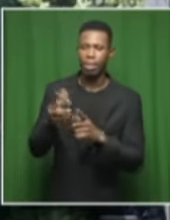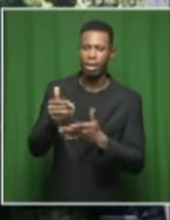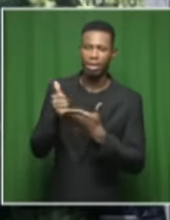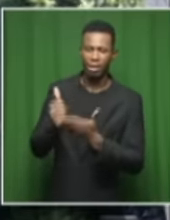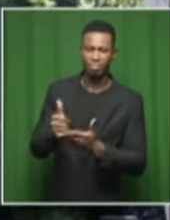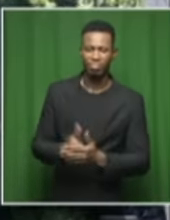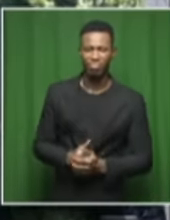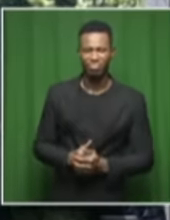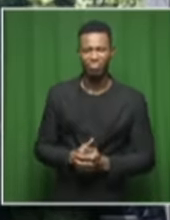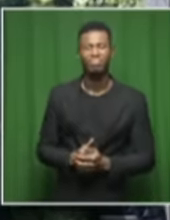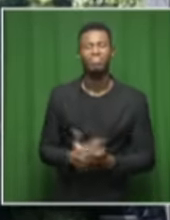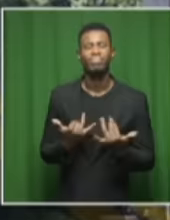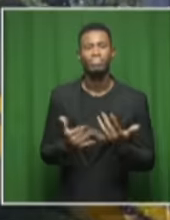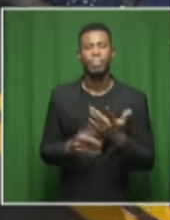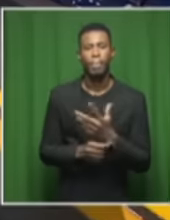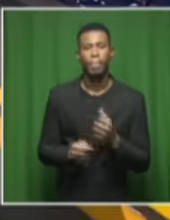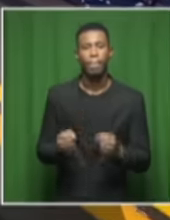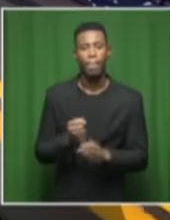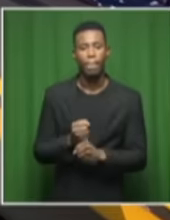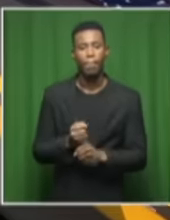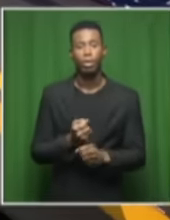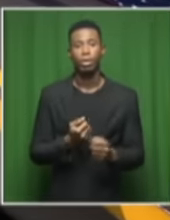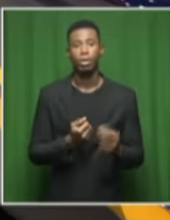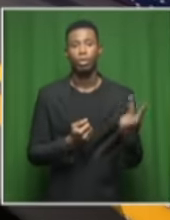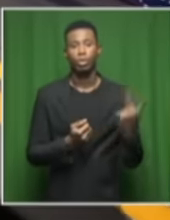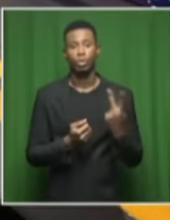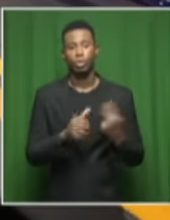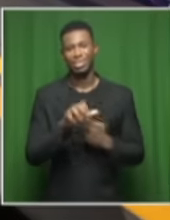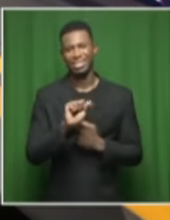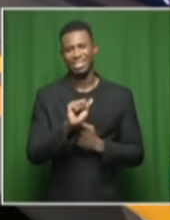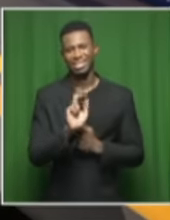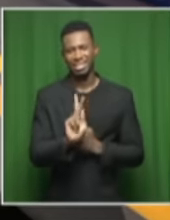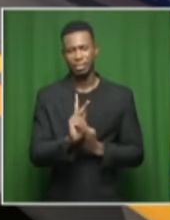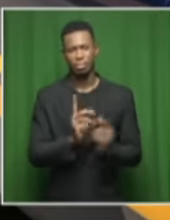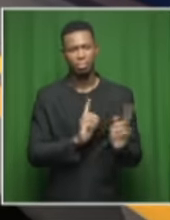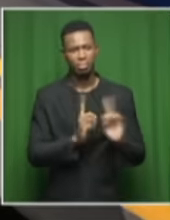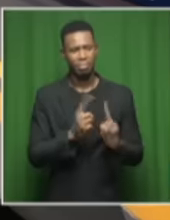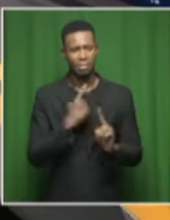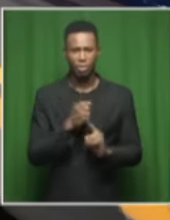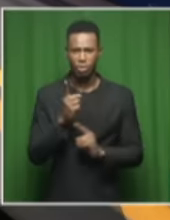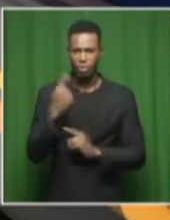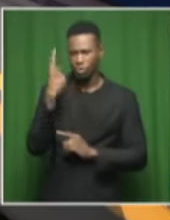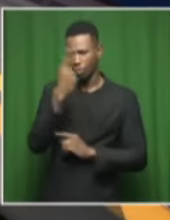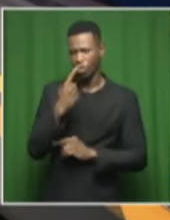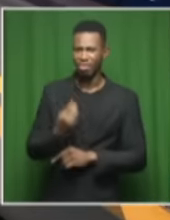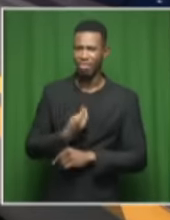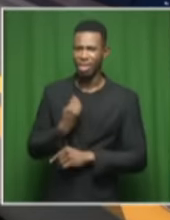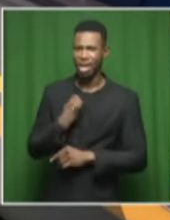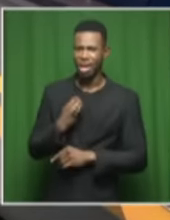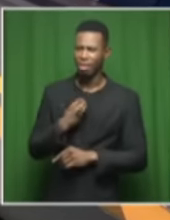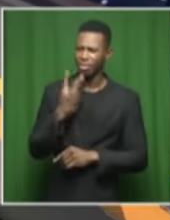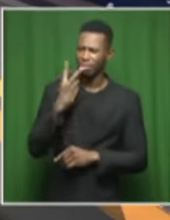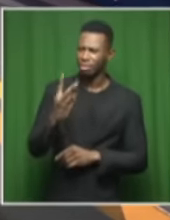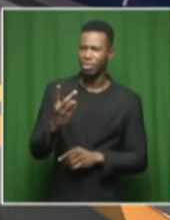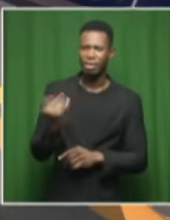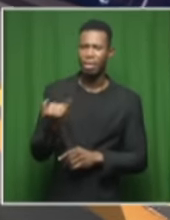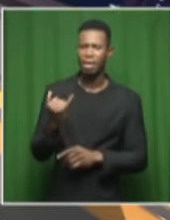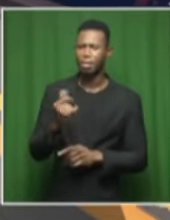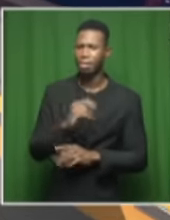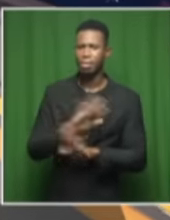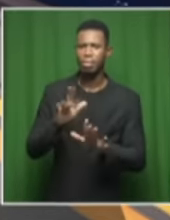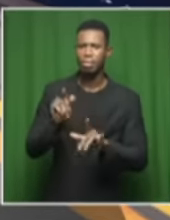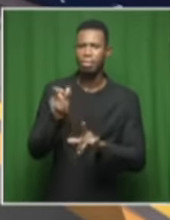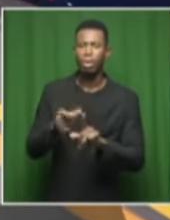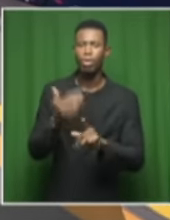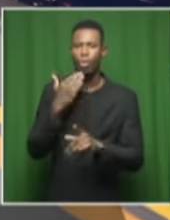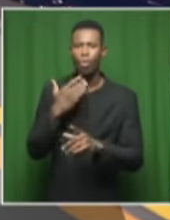But just as I wrap up with you, Sakina and I were just talking off air about how young you look. You don't look like a man who's in retirement. But